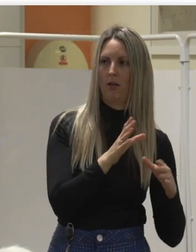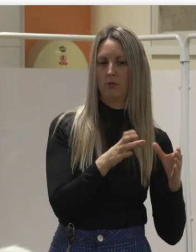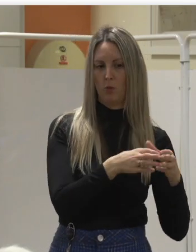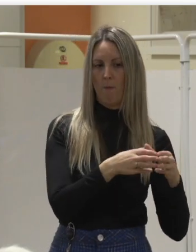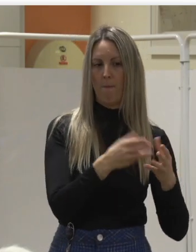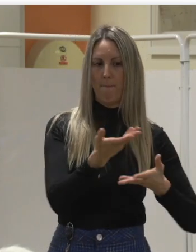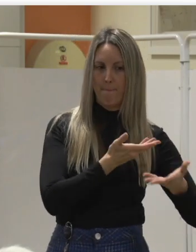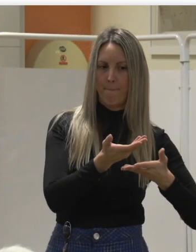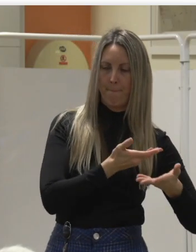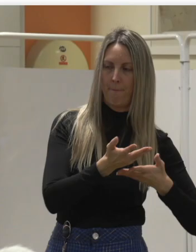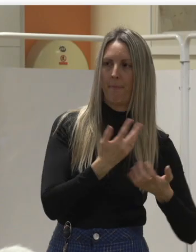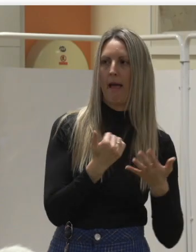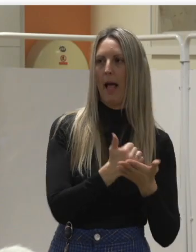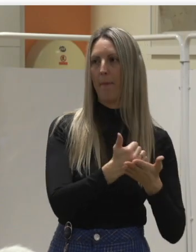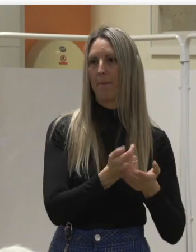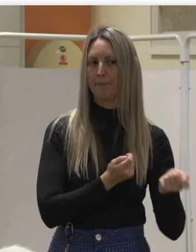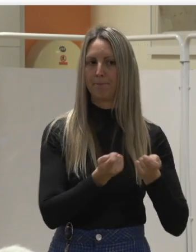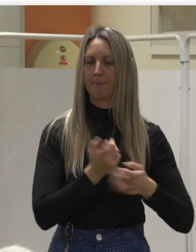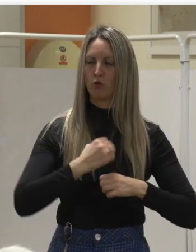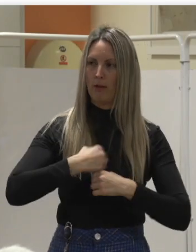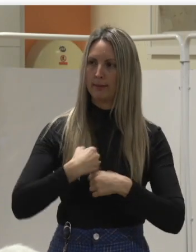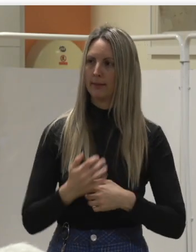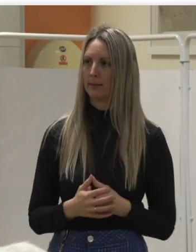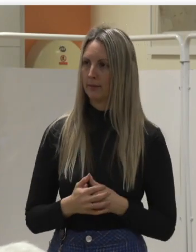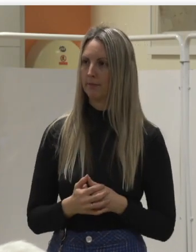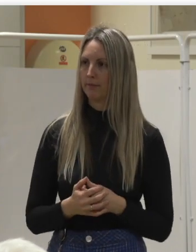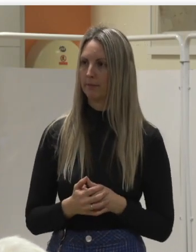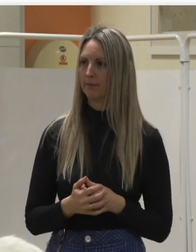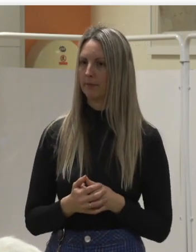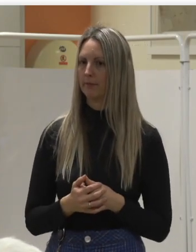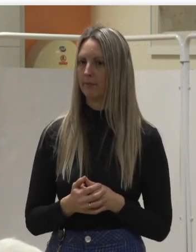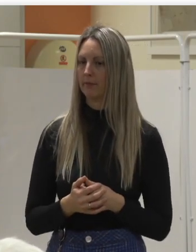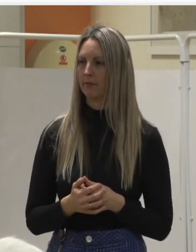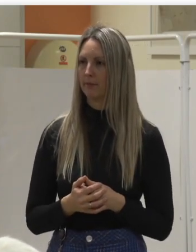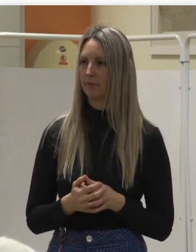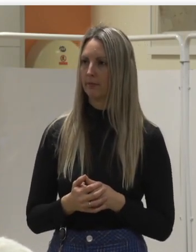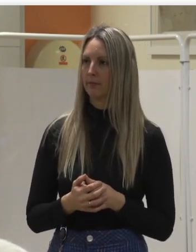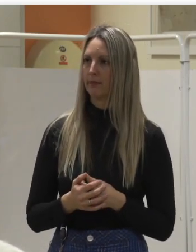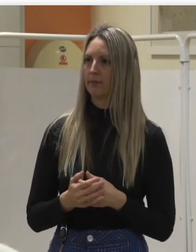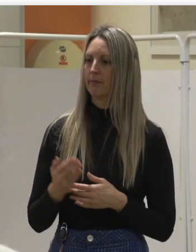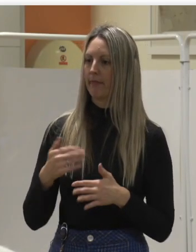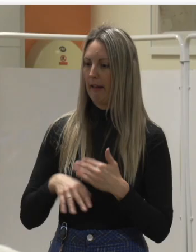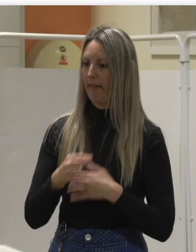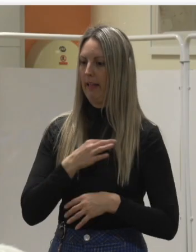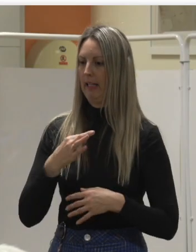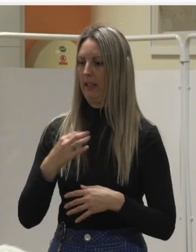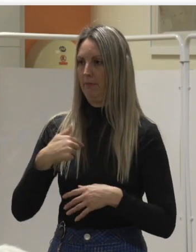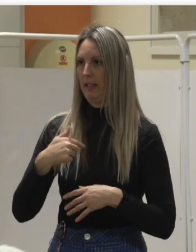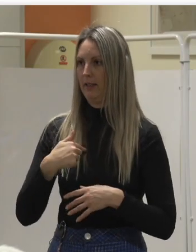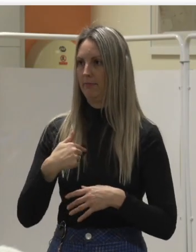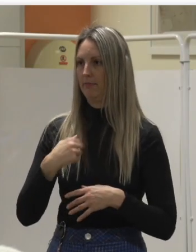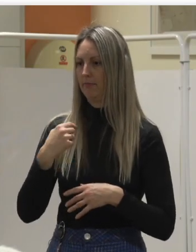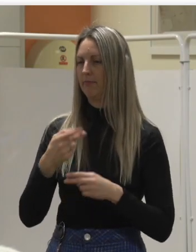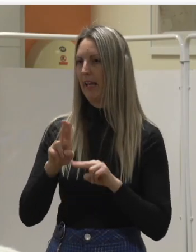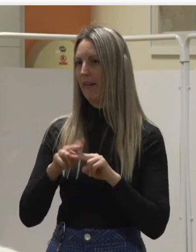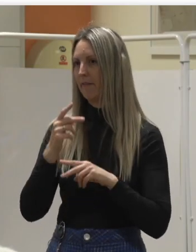condition. So in clinic, if I have enough time and if I explore where it all started, many times we